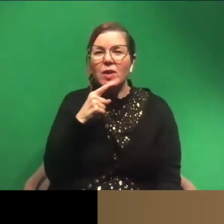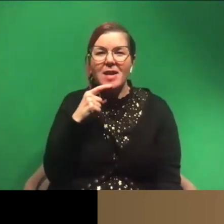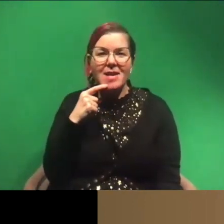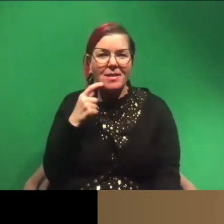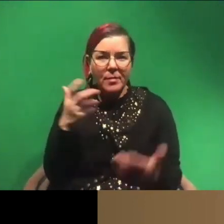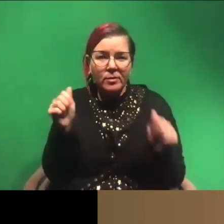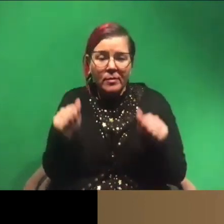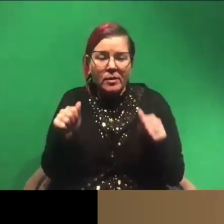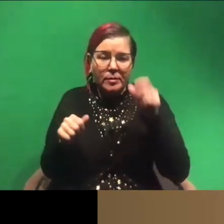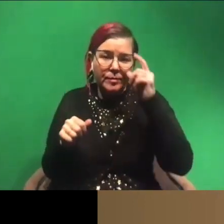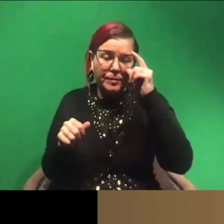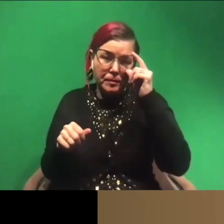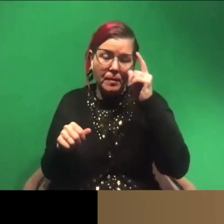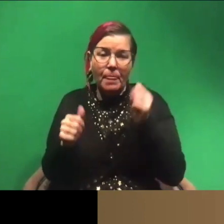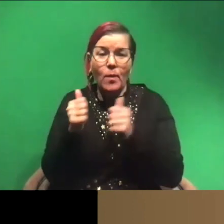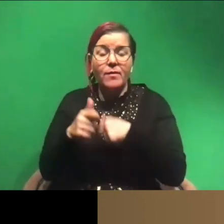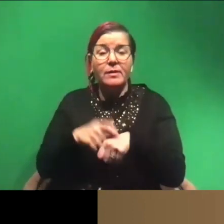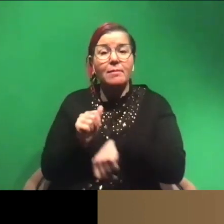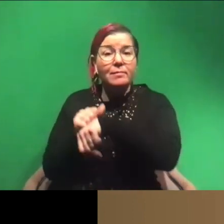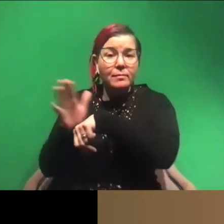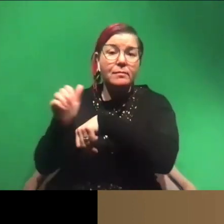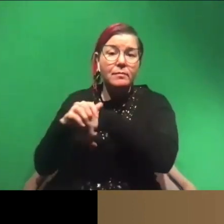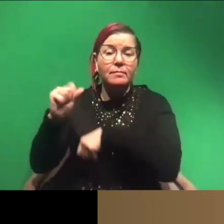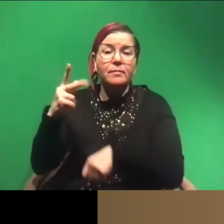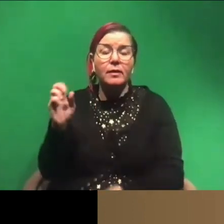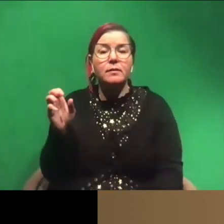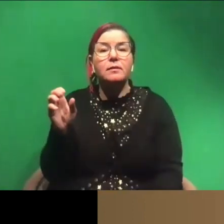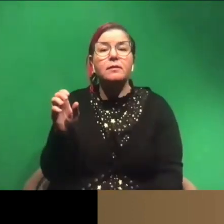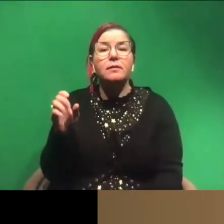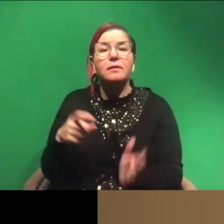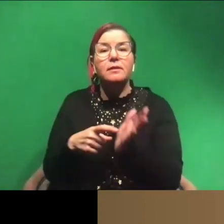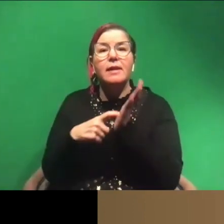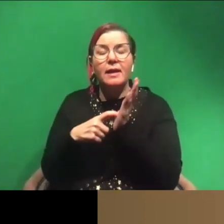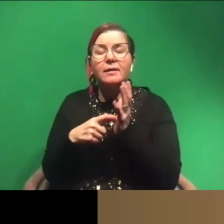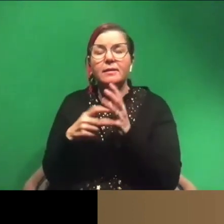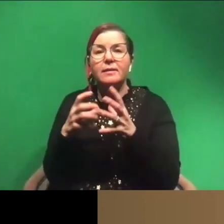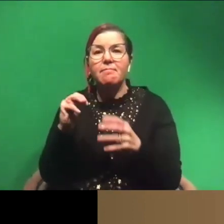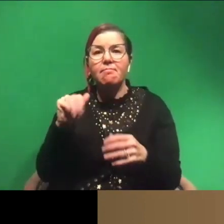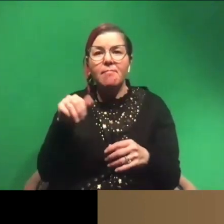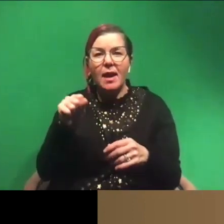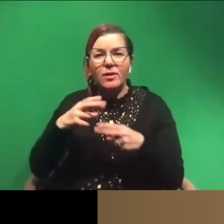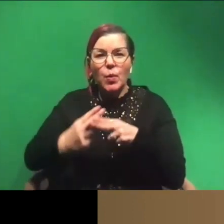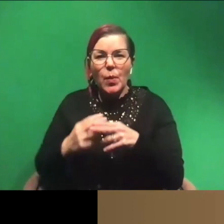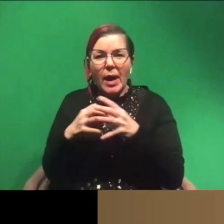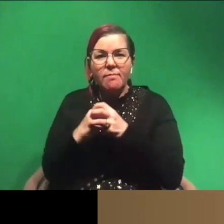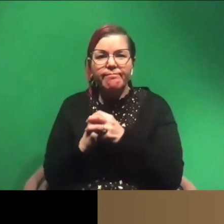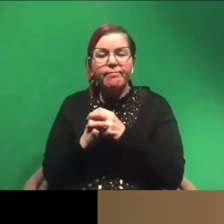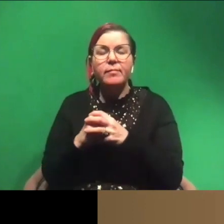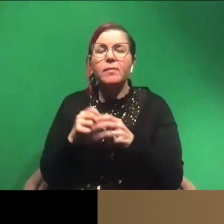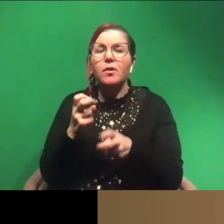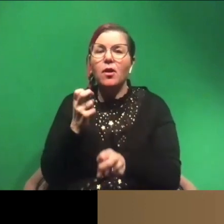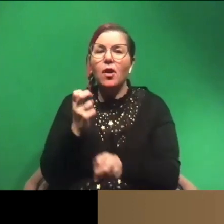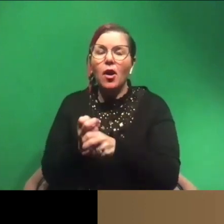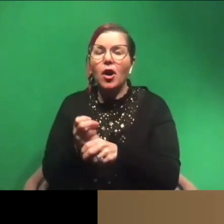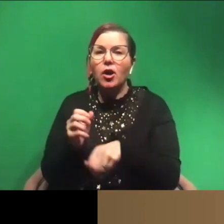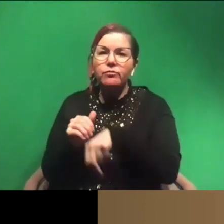possible. So every time we send something up to space, it takes mass, it takes weight. And so it's hard to get it off the Earth.